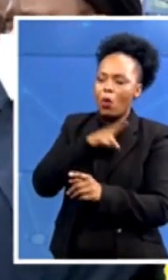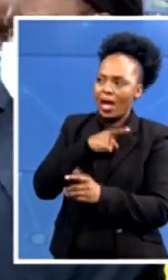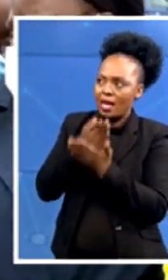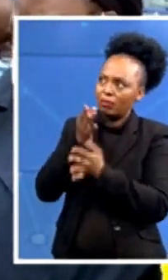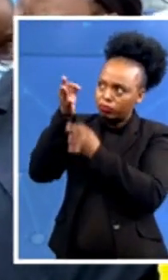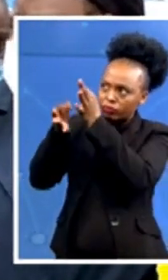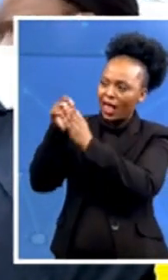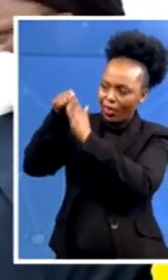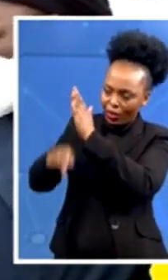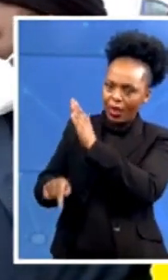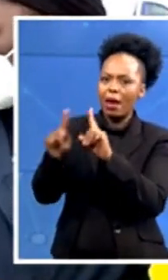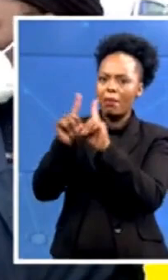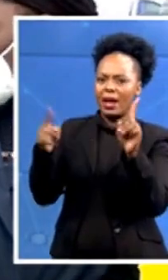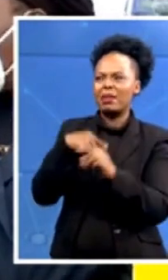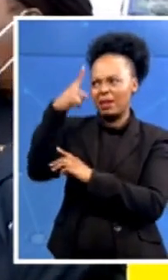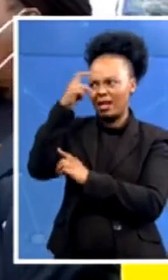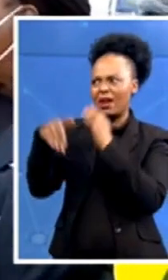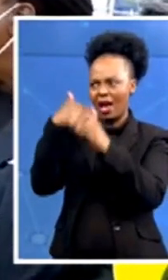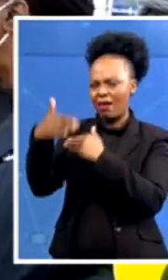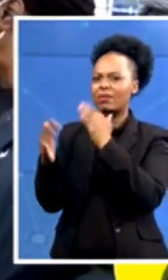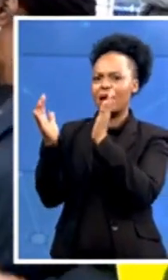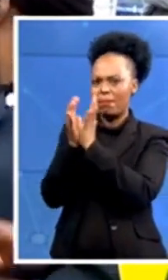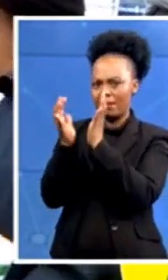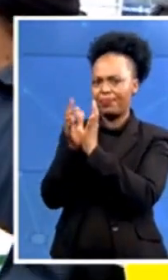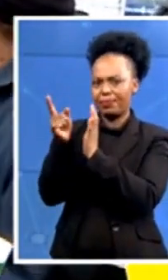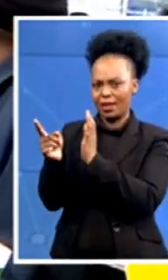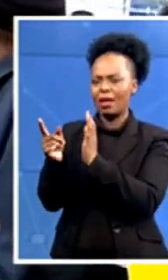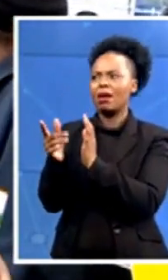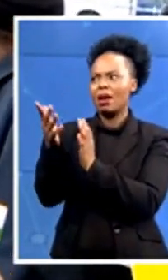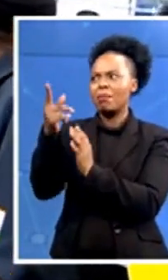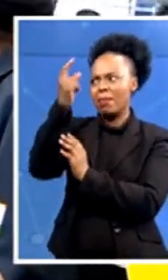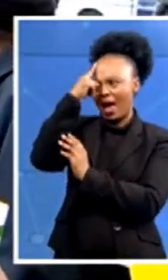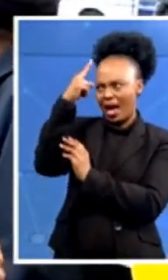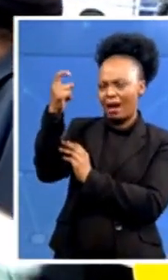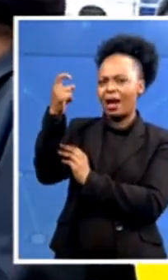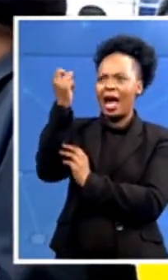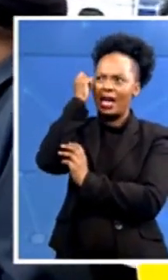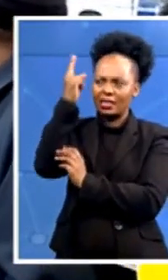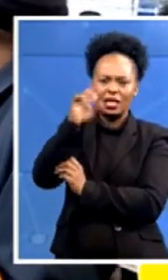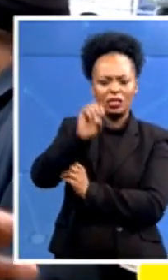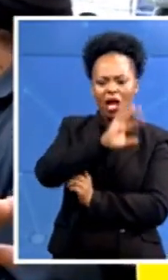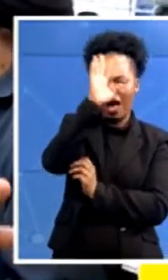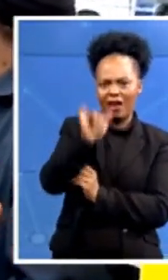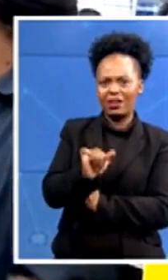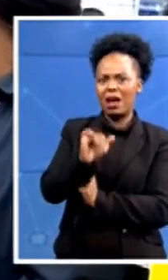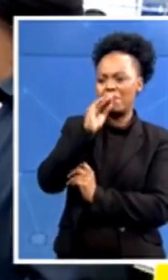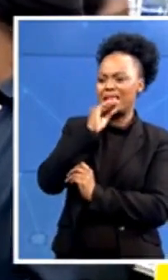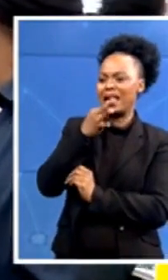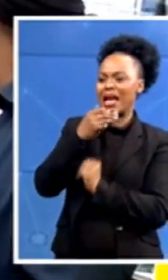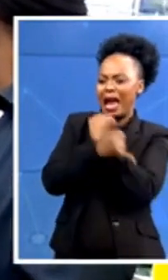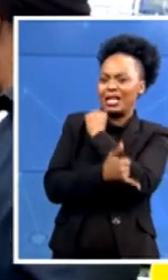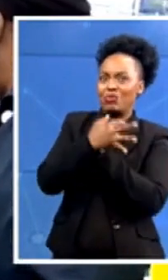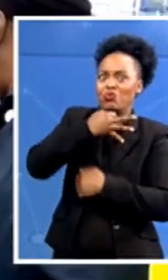interaction, they will be able to understand that South Africa is not a risk in the sense that we are rolling